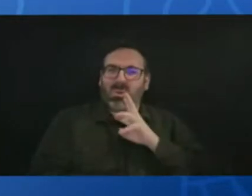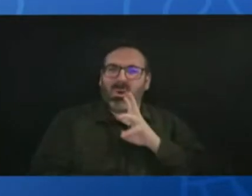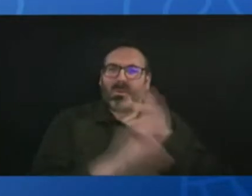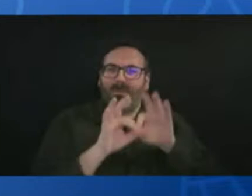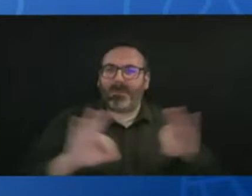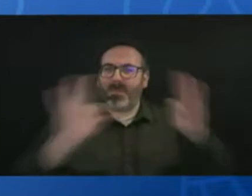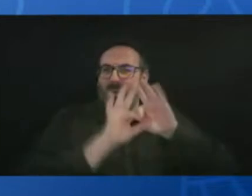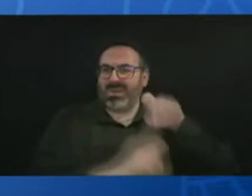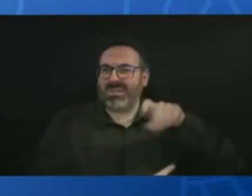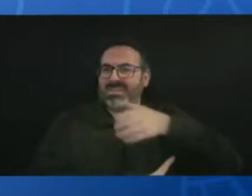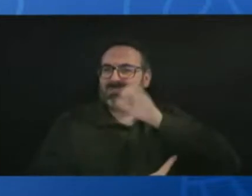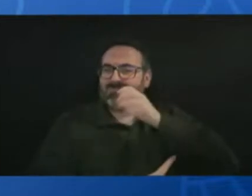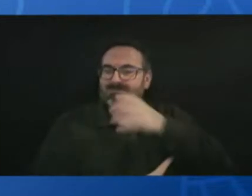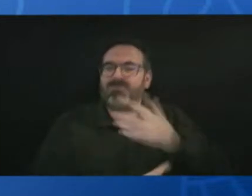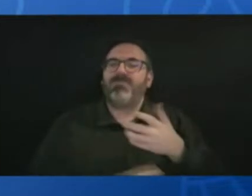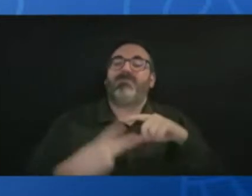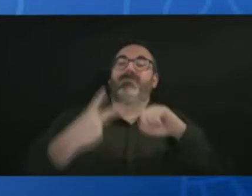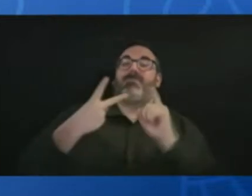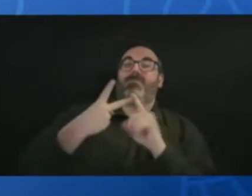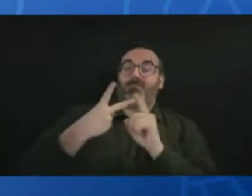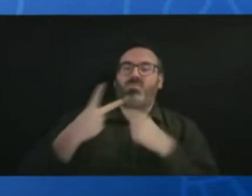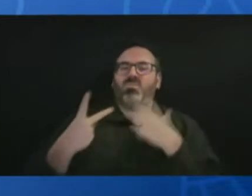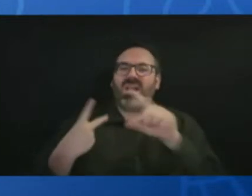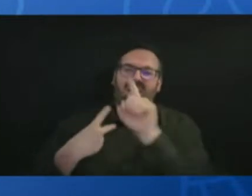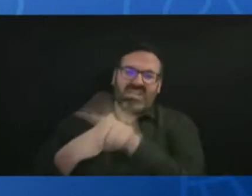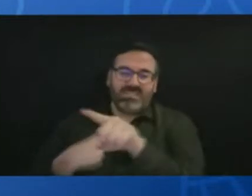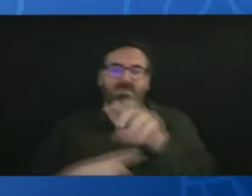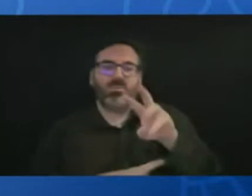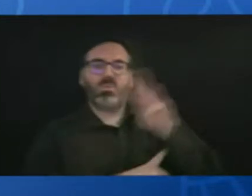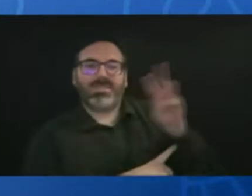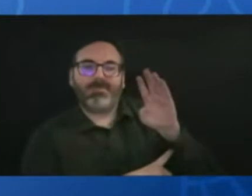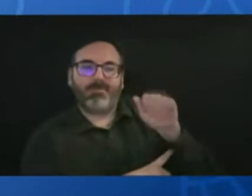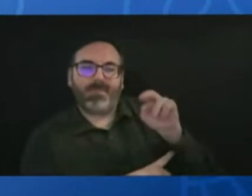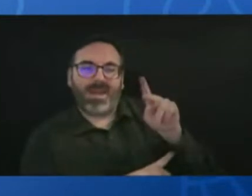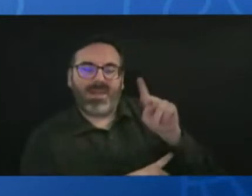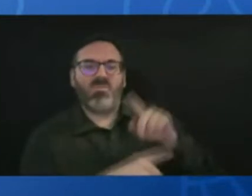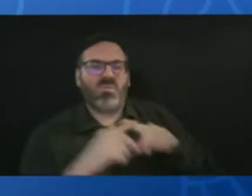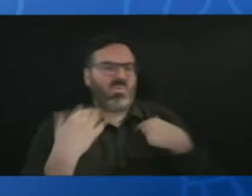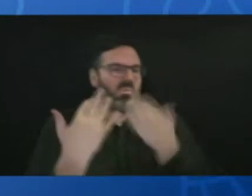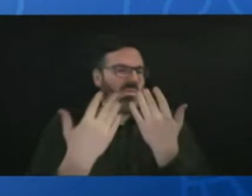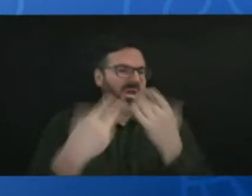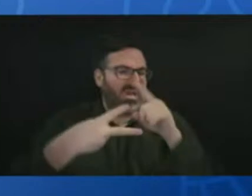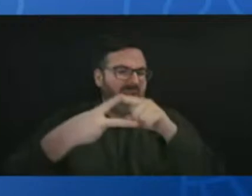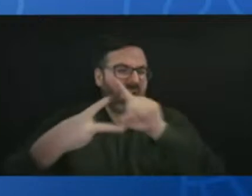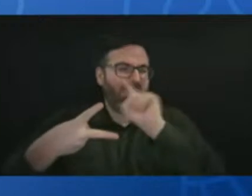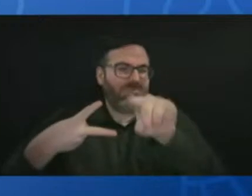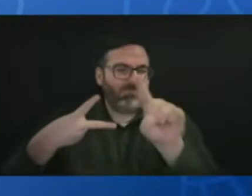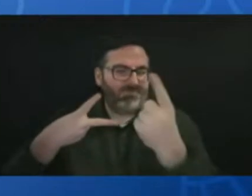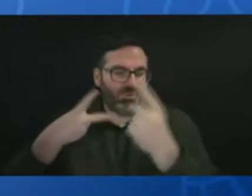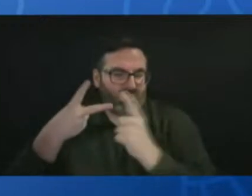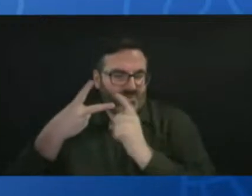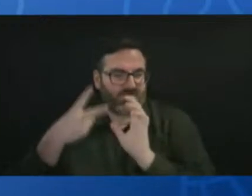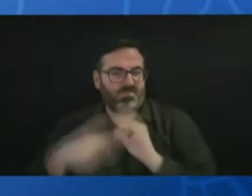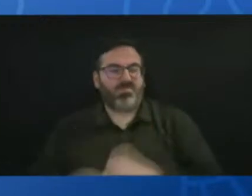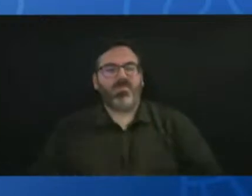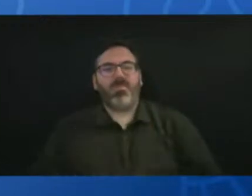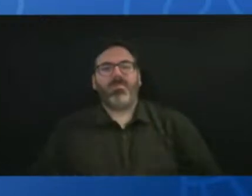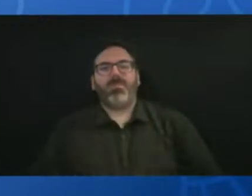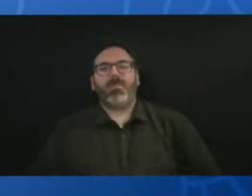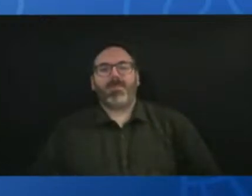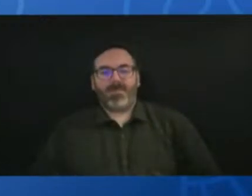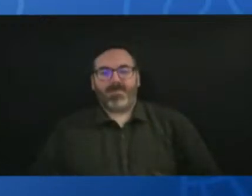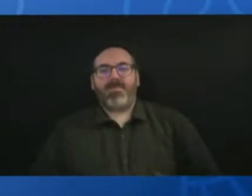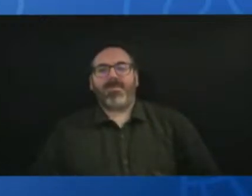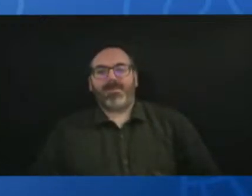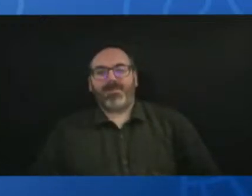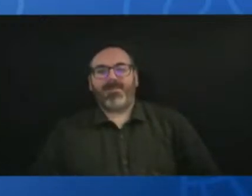this is why we want, and we're very disturbed when Hamas did not perform to make sure that the ceasefire could continue, that